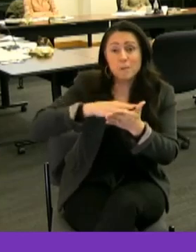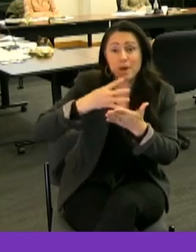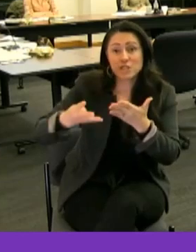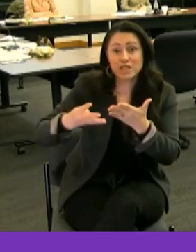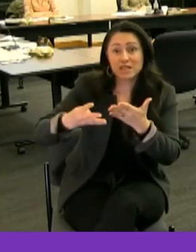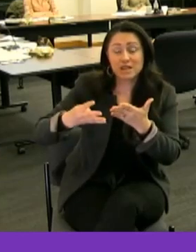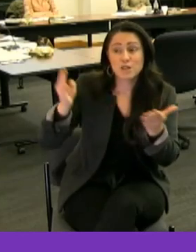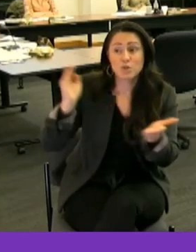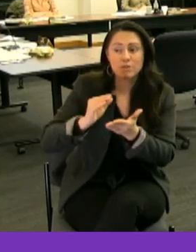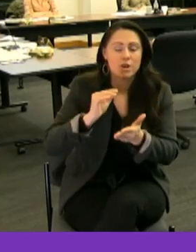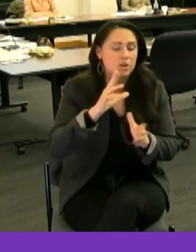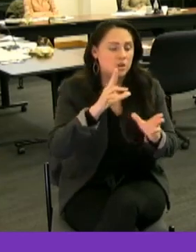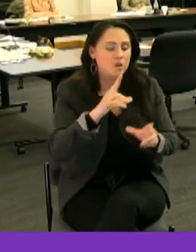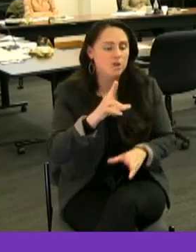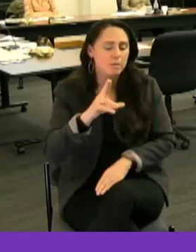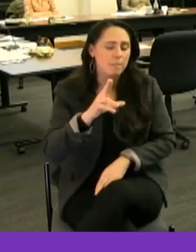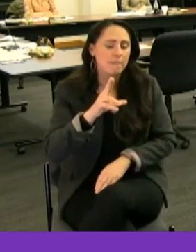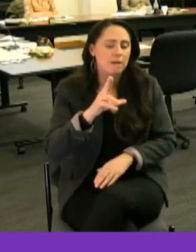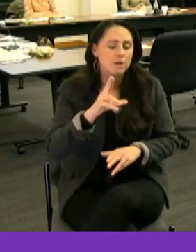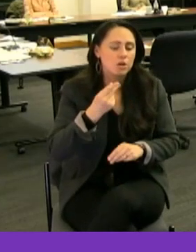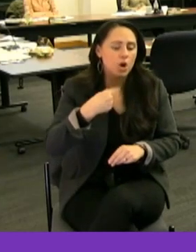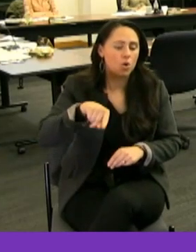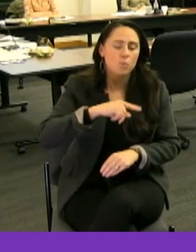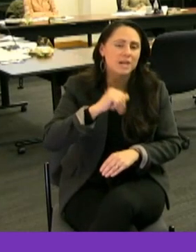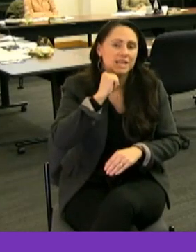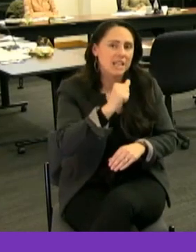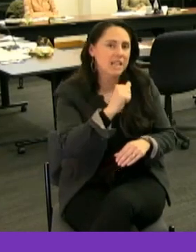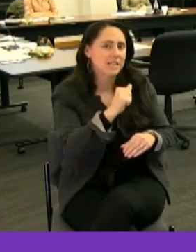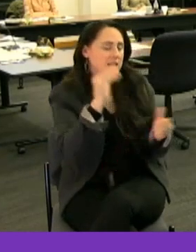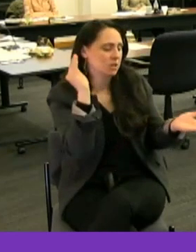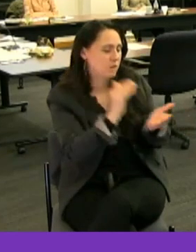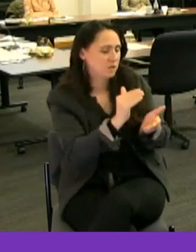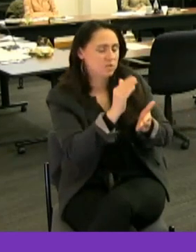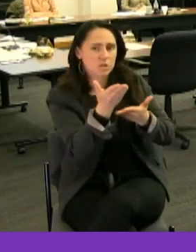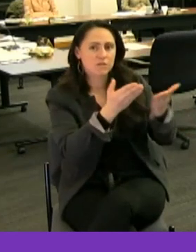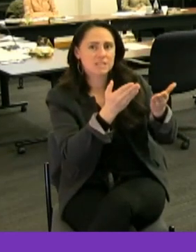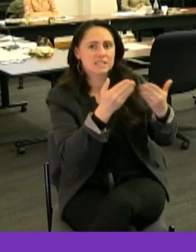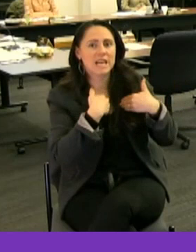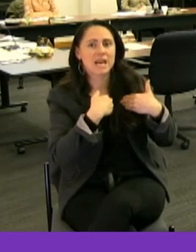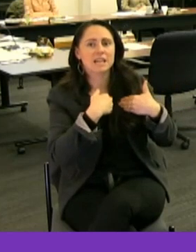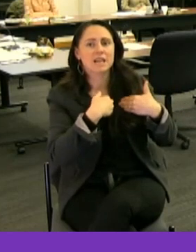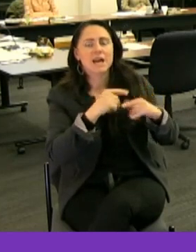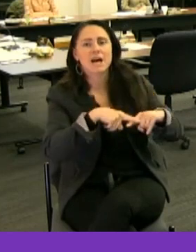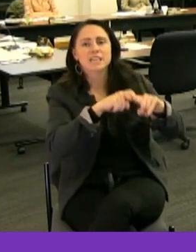Dr. Mitchell? We did not cut services. We held a contingency list, like I had mentioned. Right.